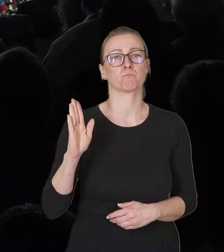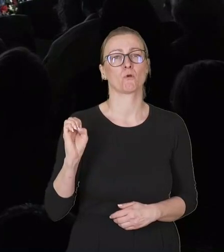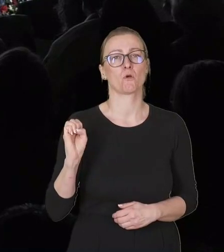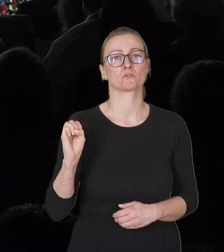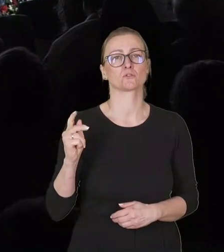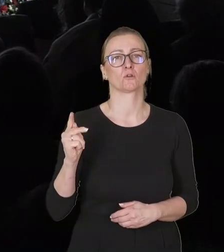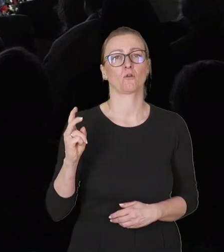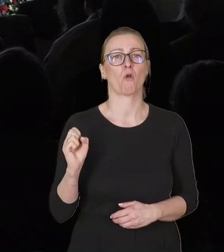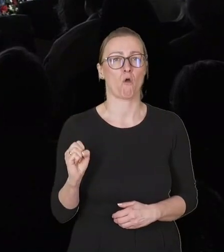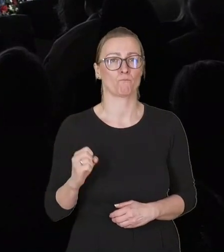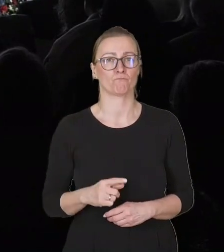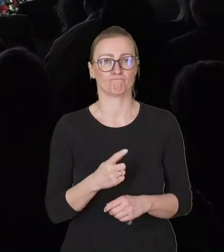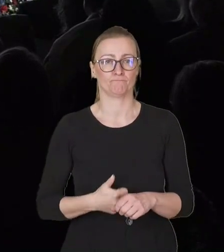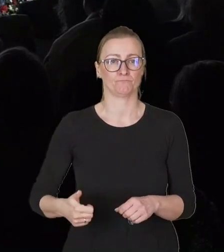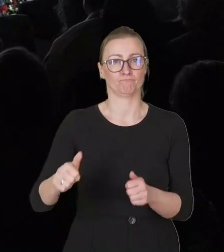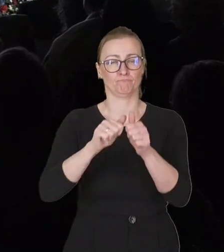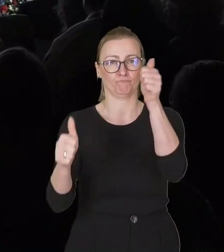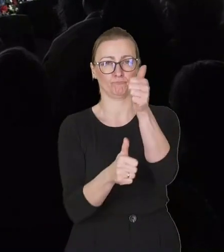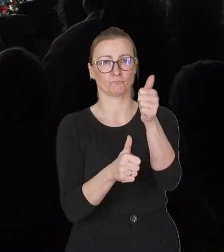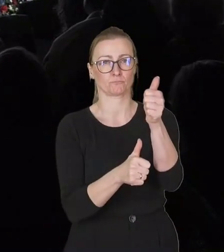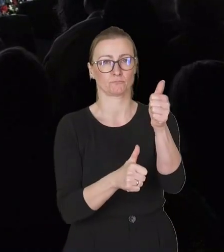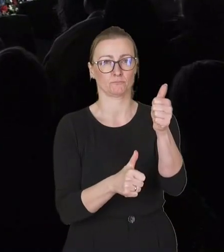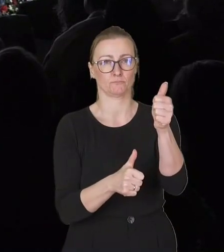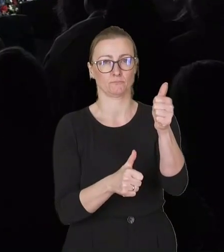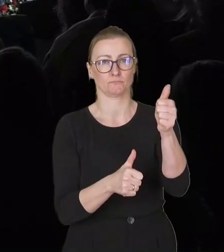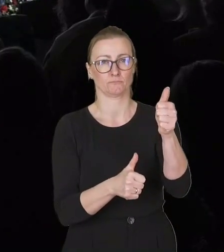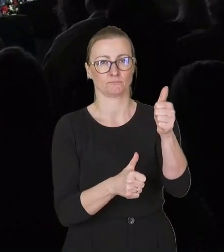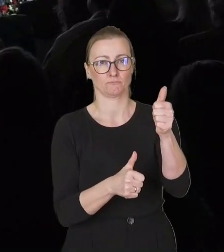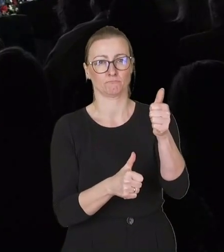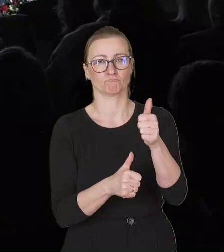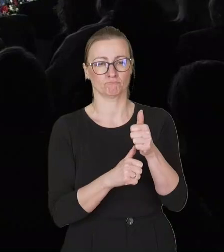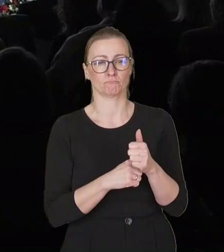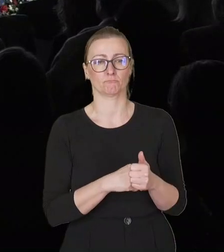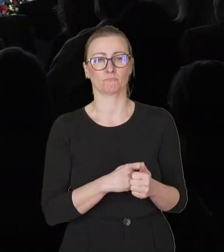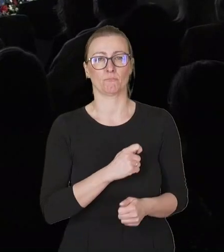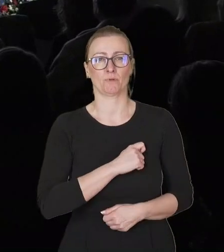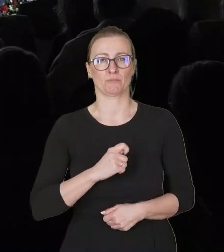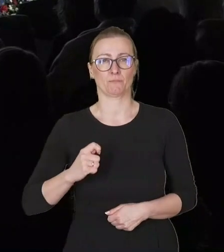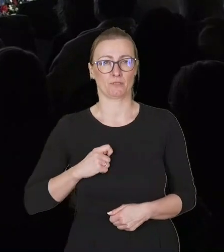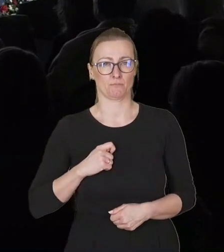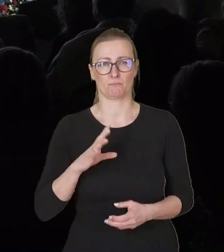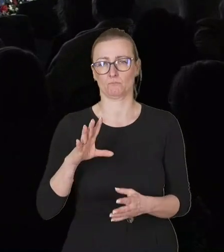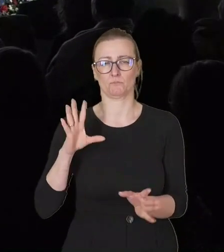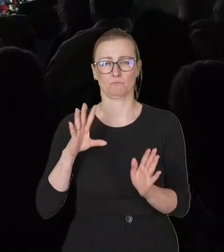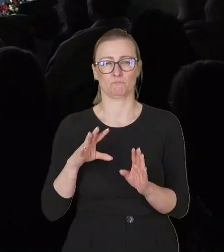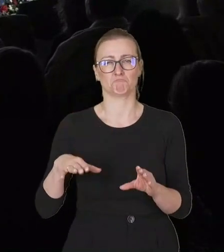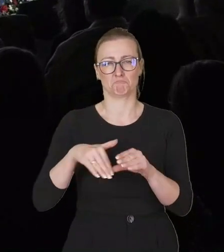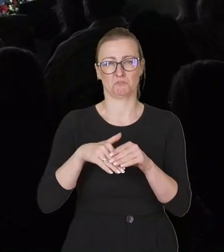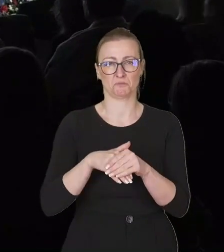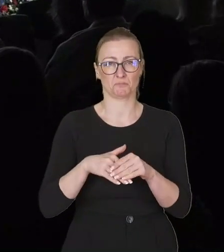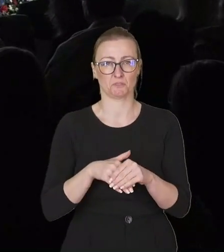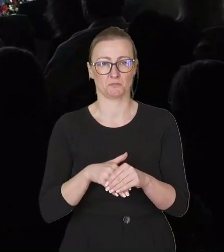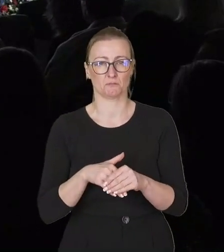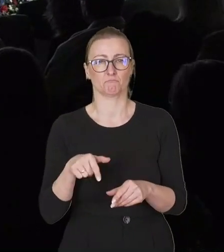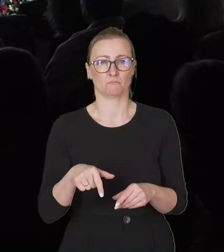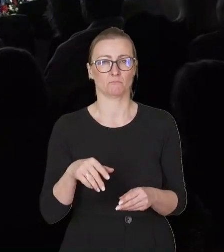parliament. He's also very well known as a press journalist. So many years ago, we were in just opposite roles.